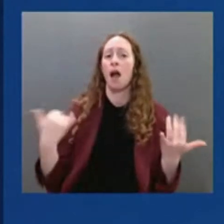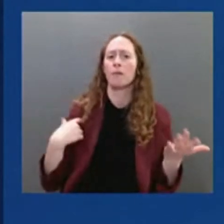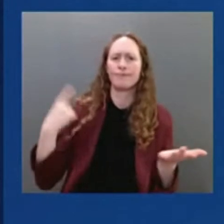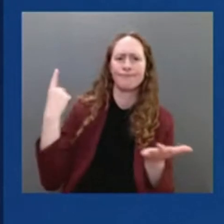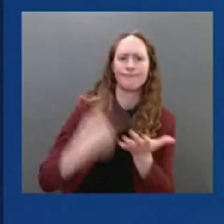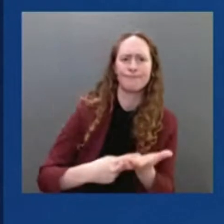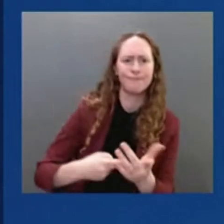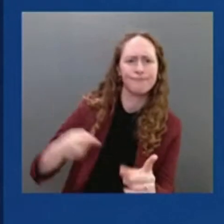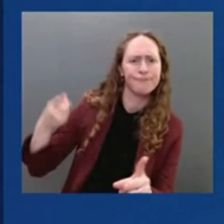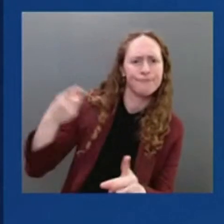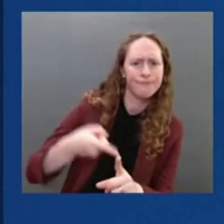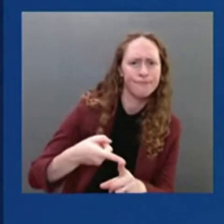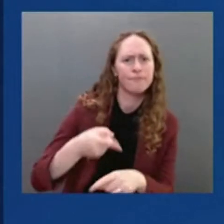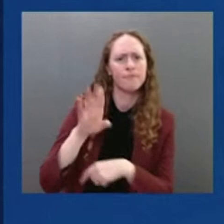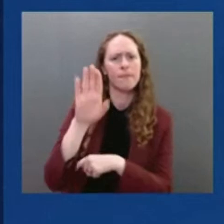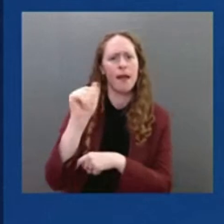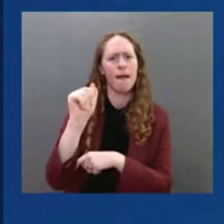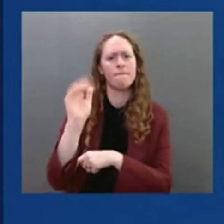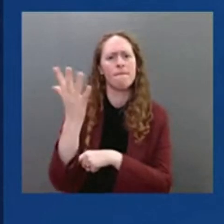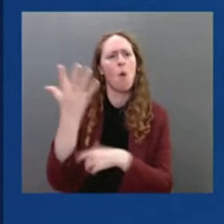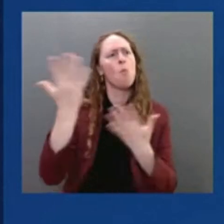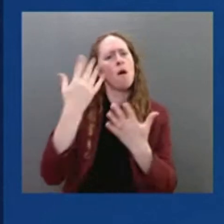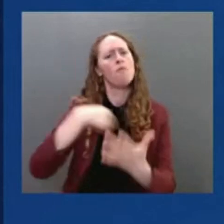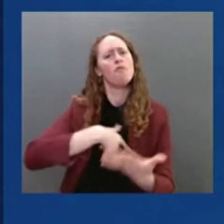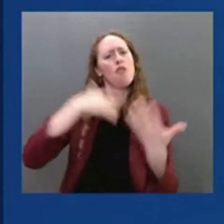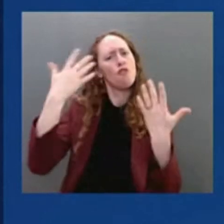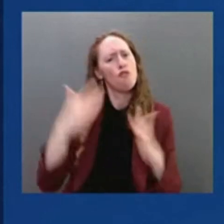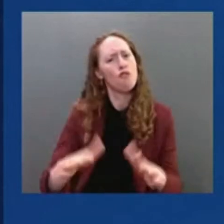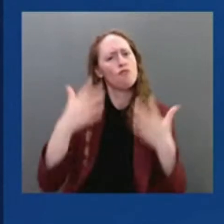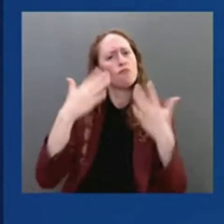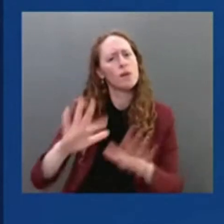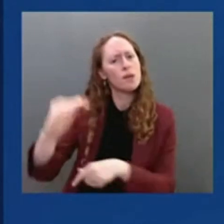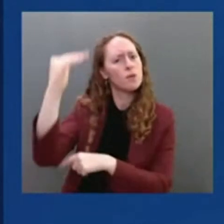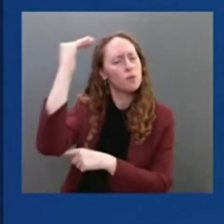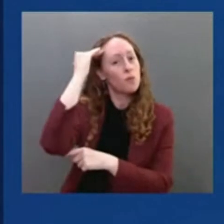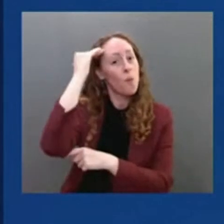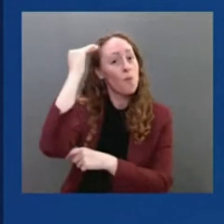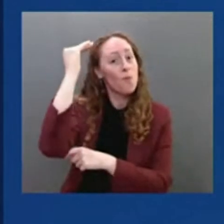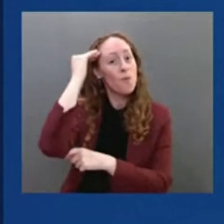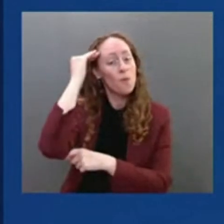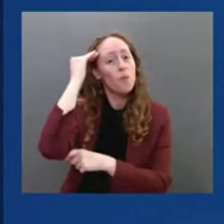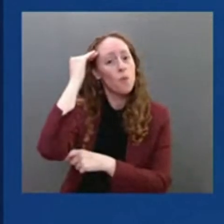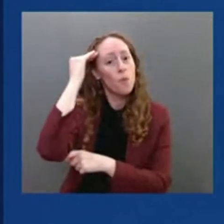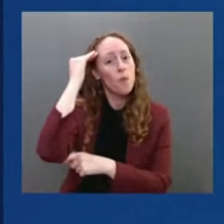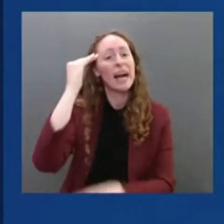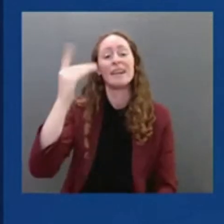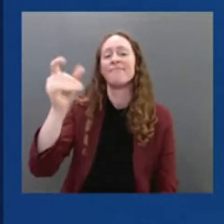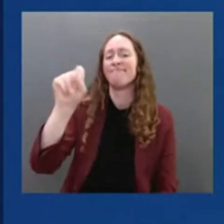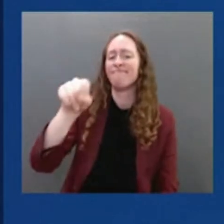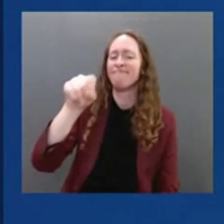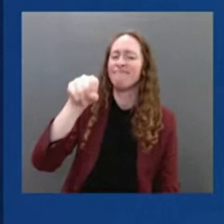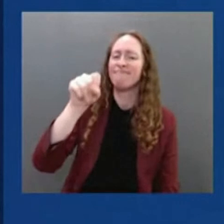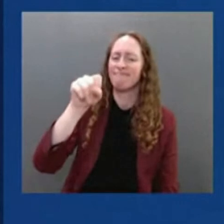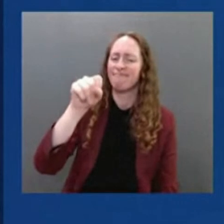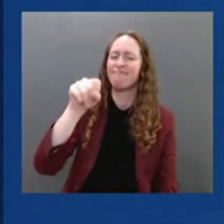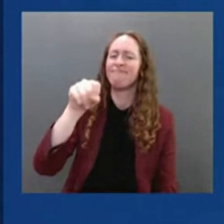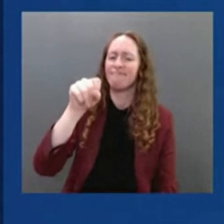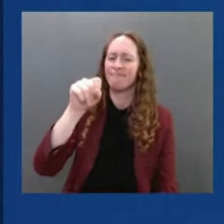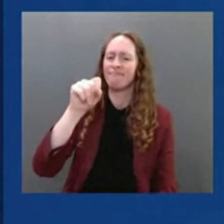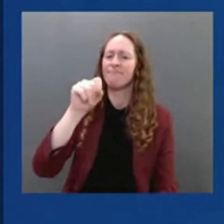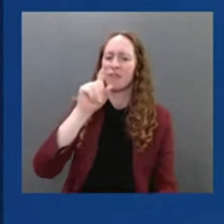a growth advantage compared to the earlier Omicron subvariants. It substantially